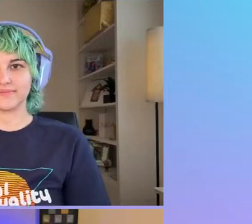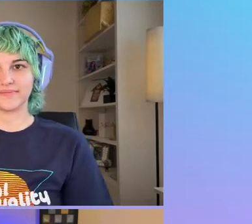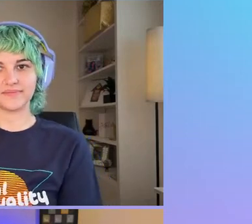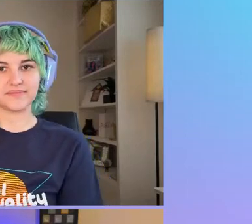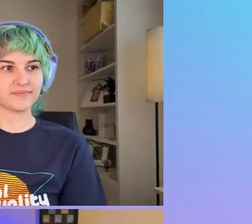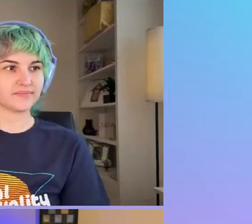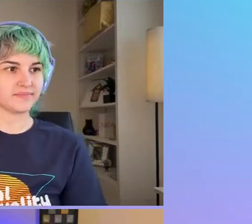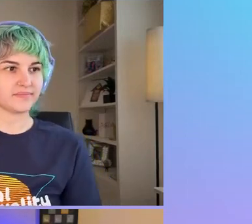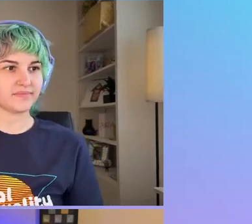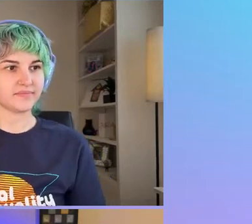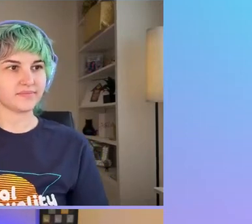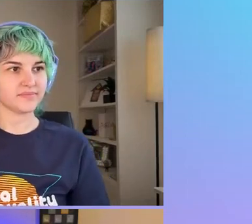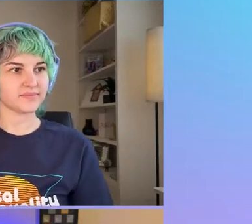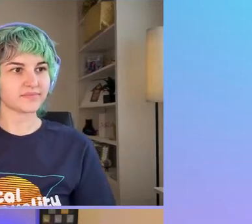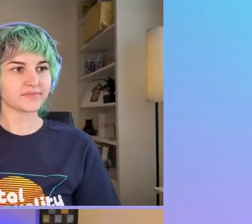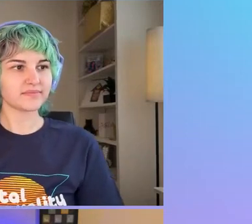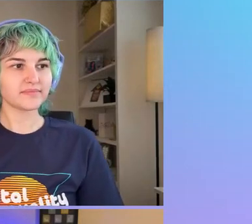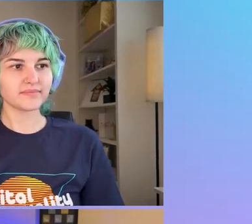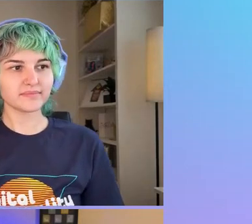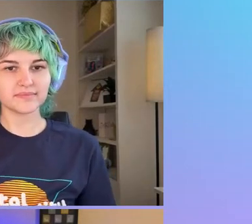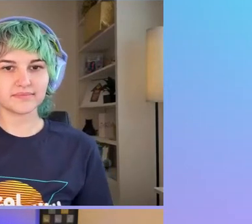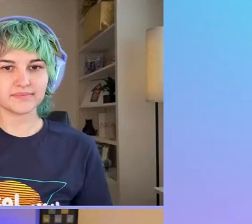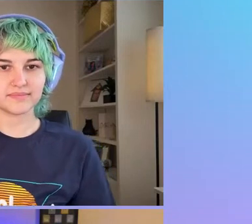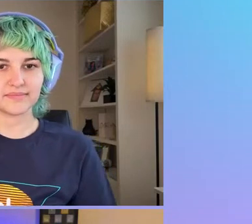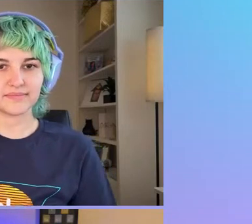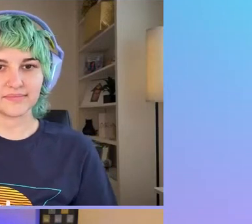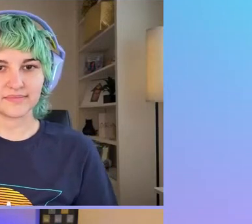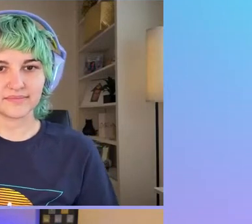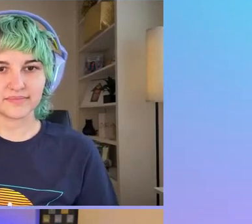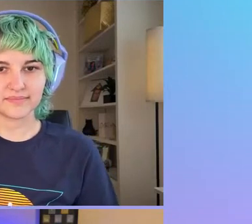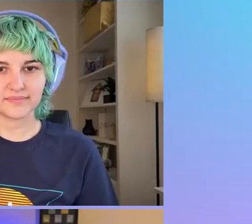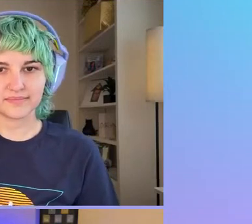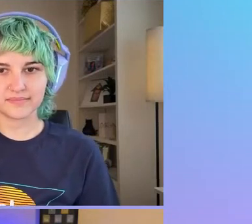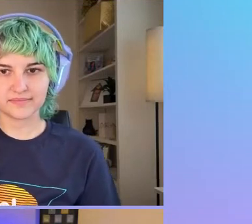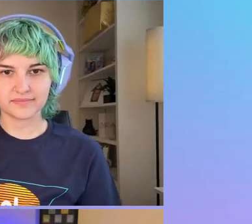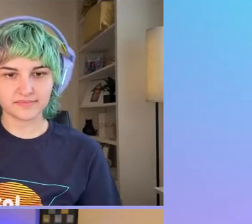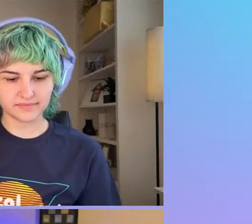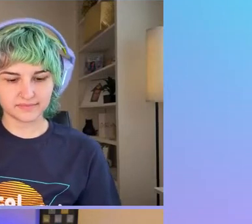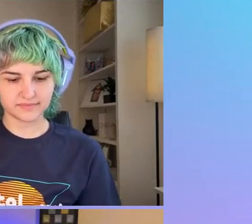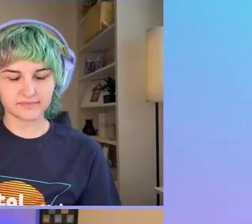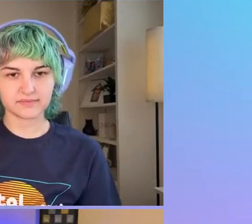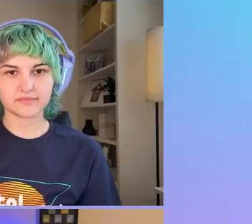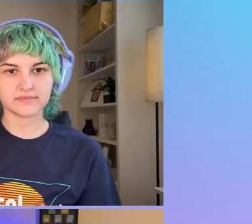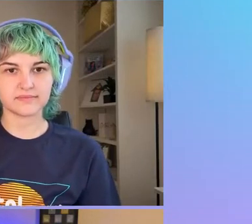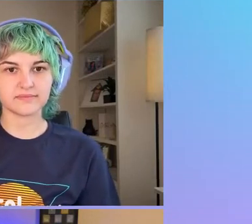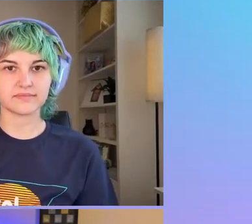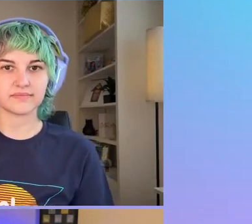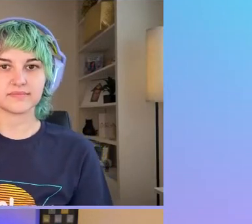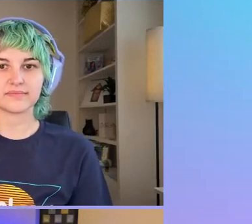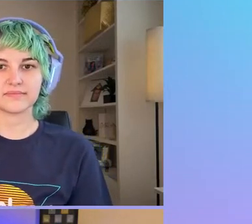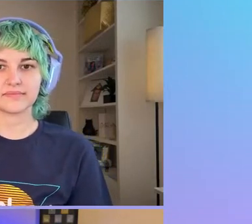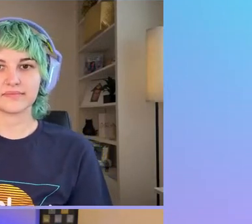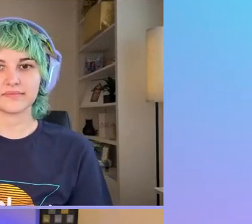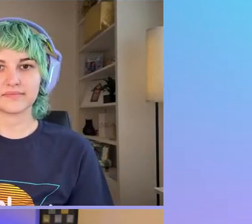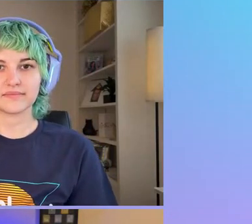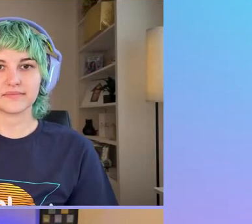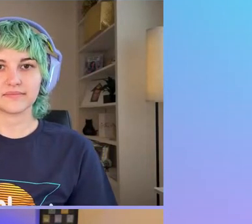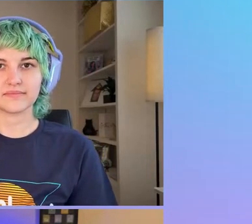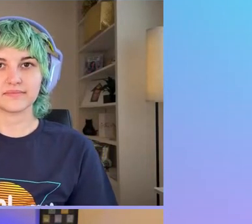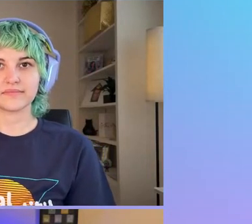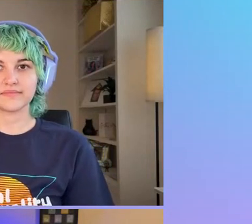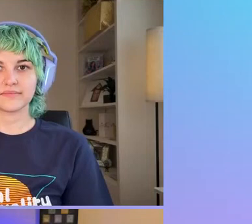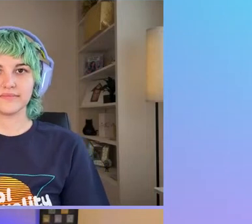oh, do you want me to go ahead, Dylan. Okay. So basically what's going on is how the system's going to work